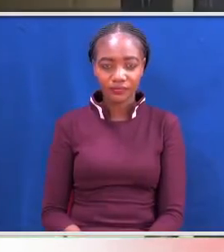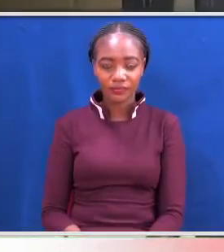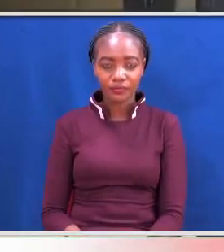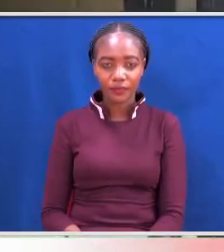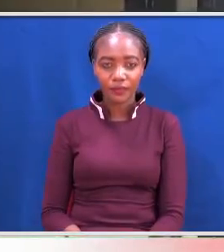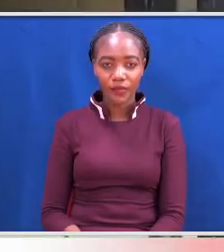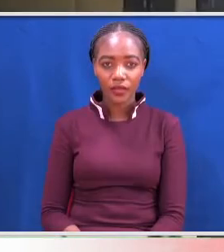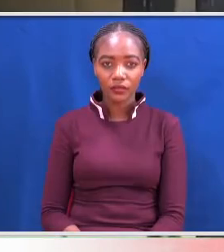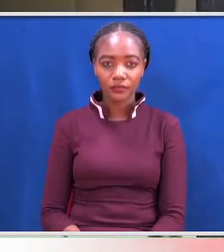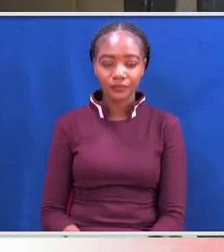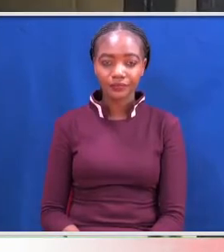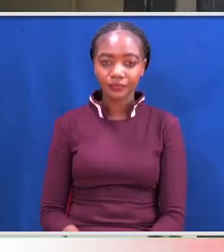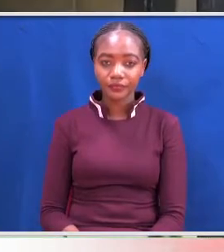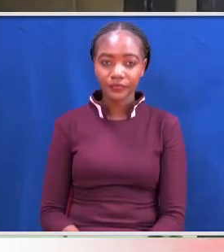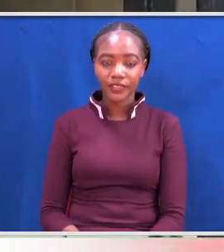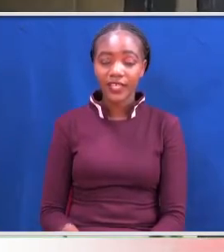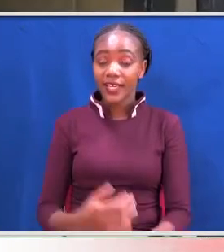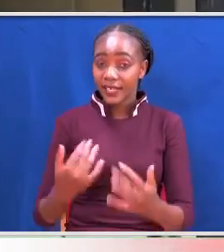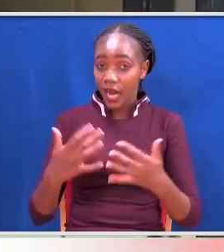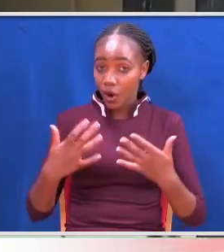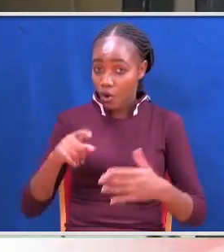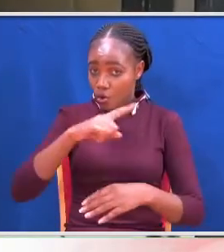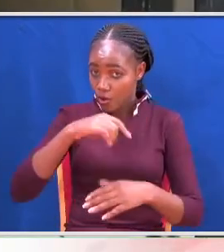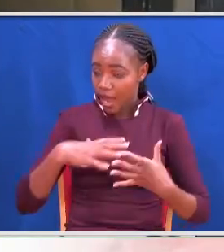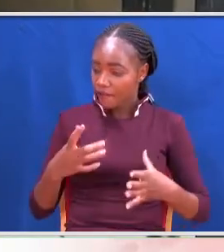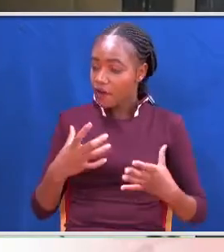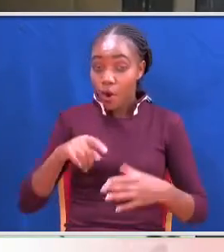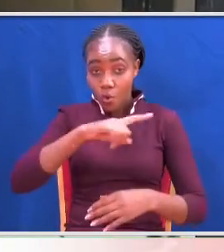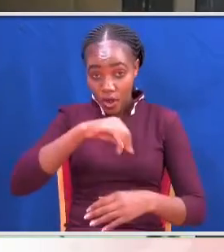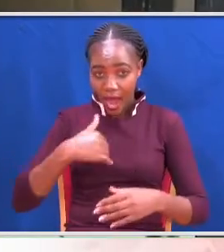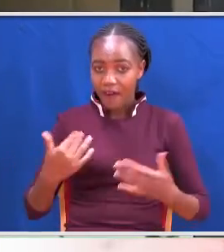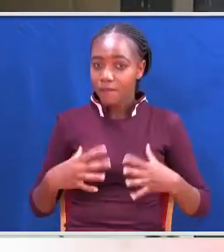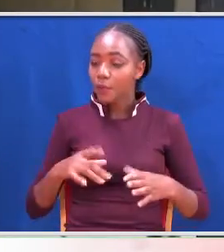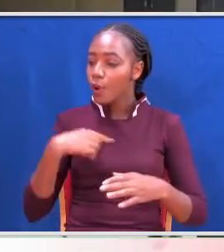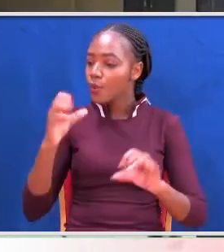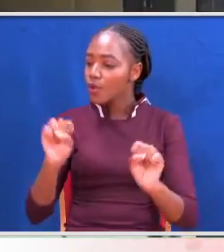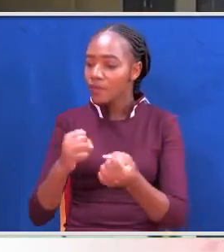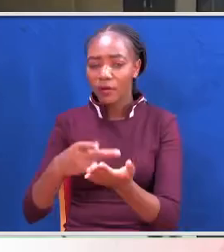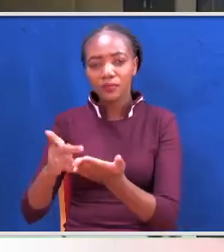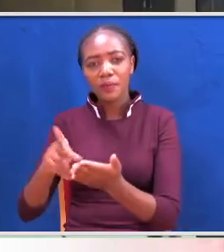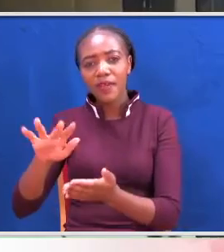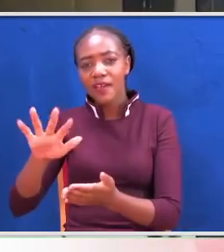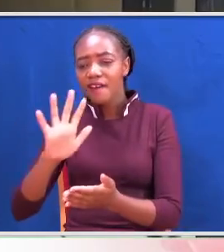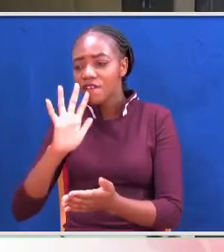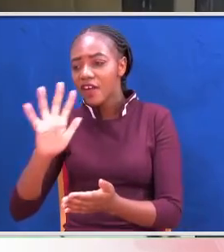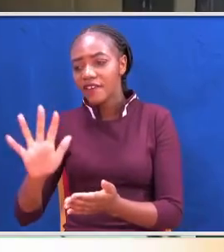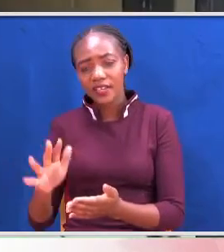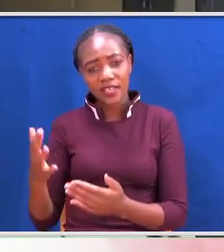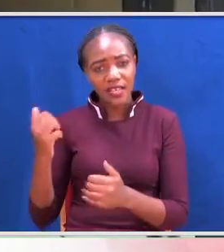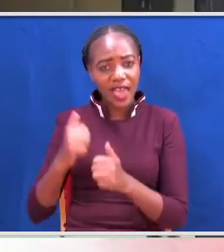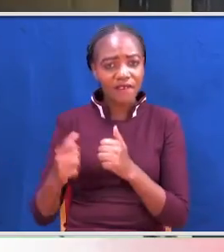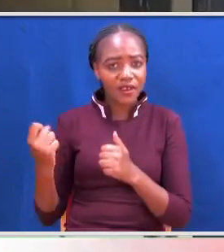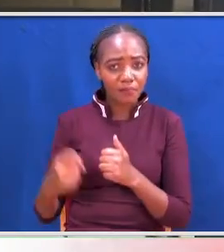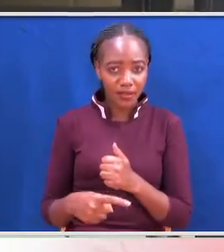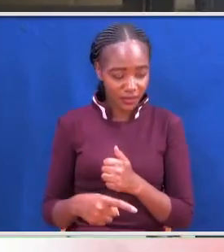The poor who cannot afford to contribute even the 500 shillings per month that is currently supposed to be contributed